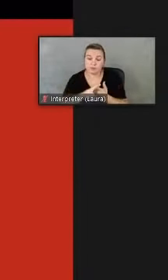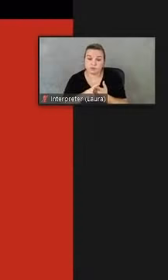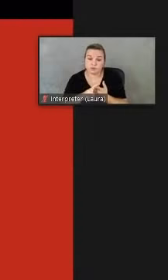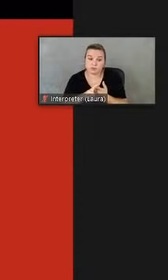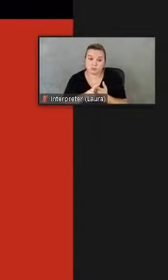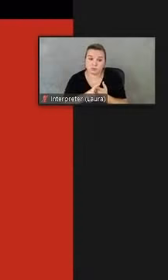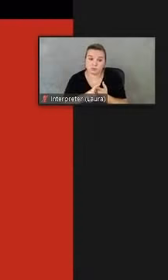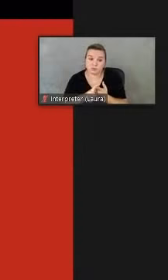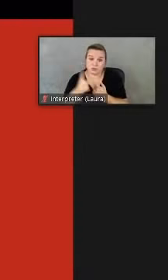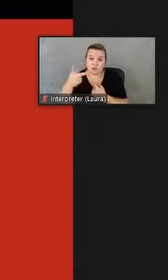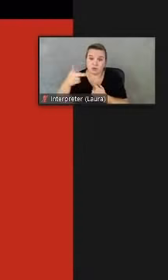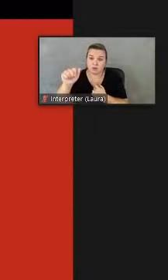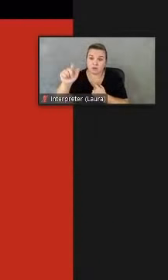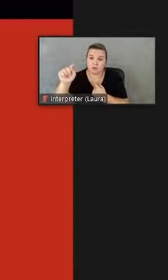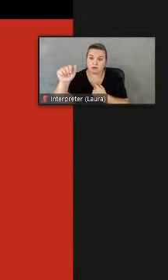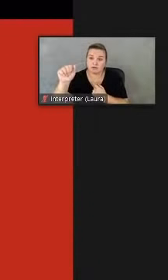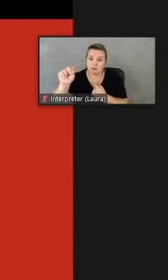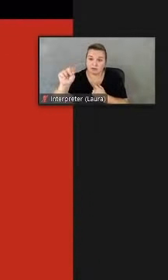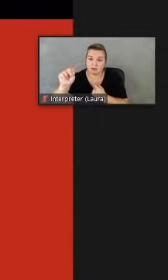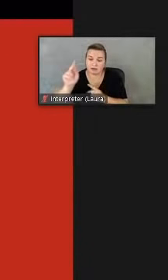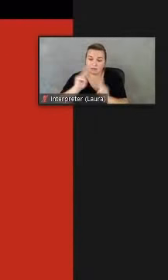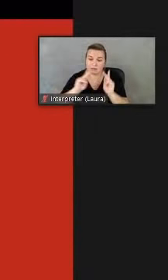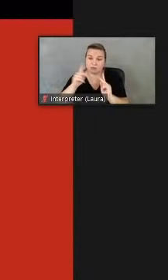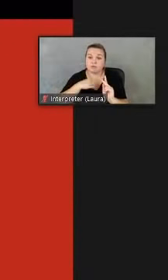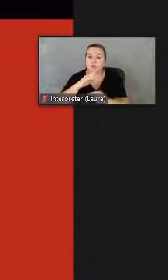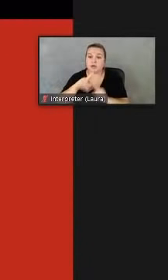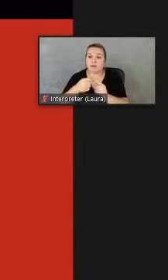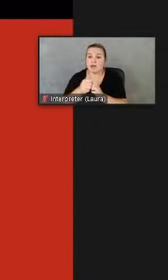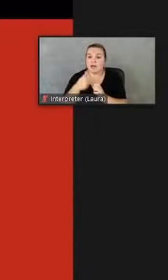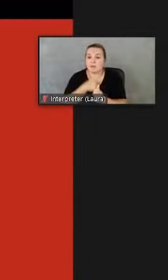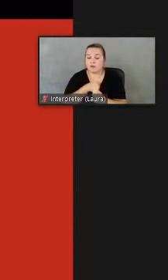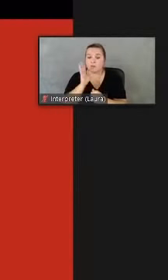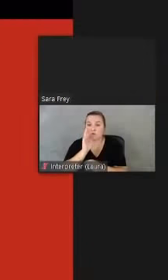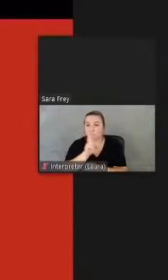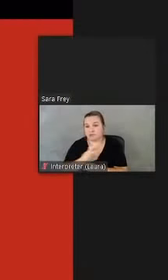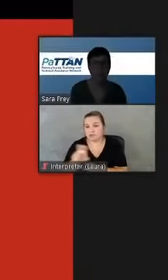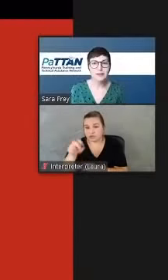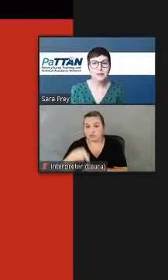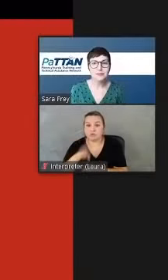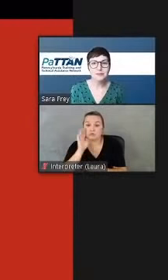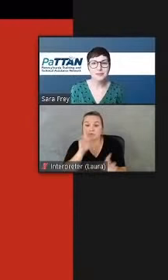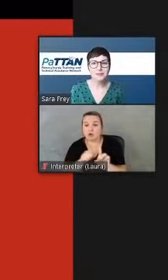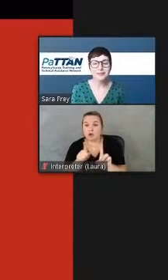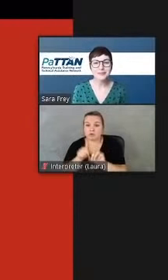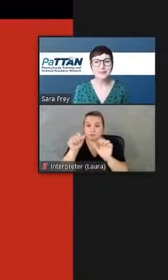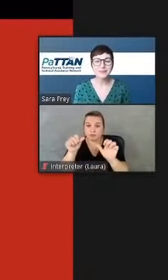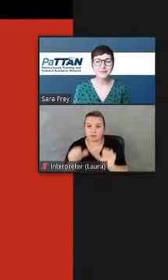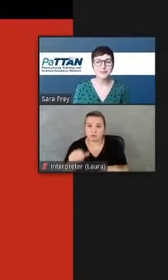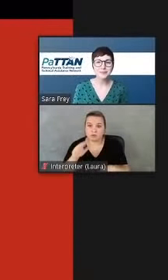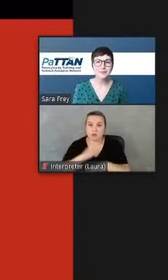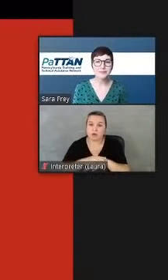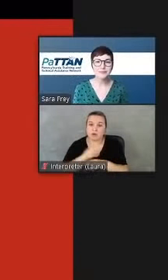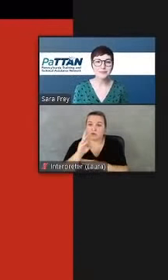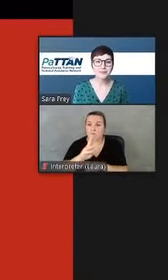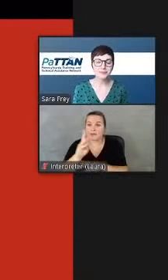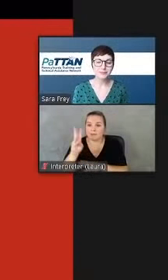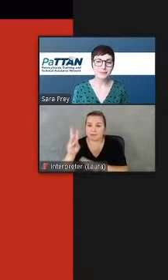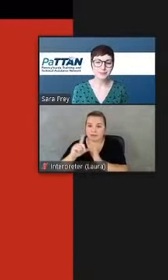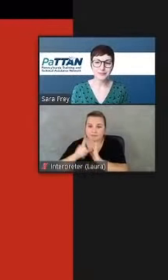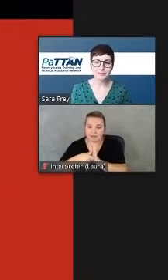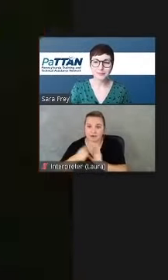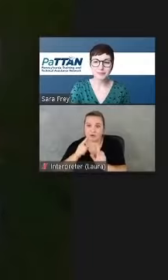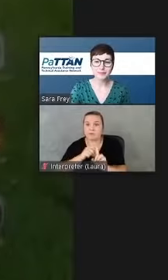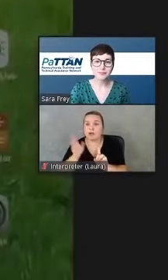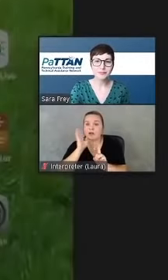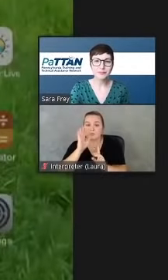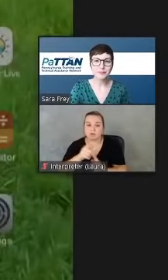folks so that they can talk to you about how we're going to transition. This will also be posted in the Schoology website later, but I'm going to